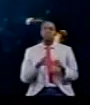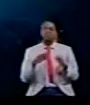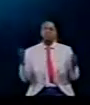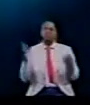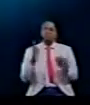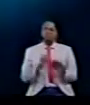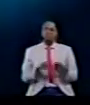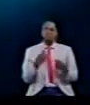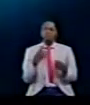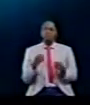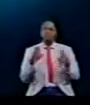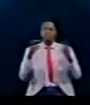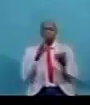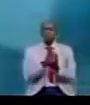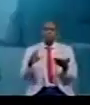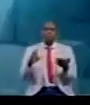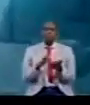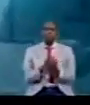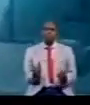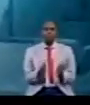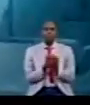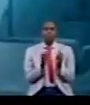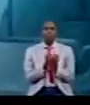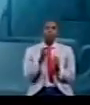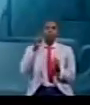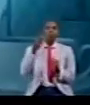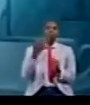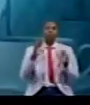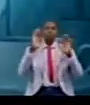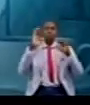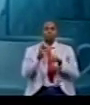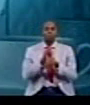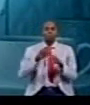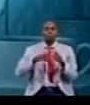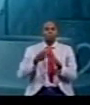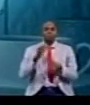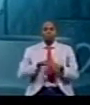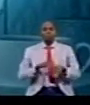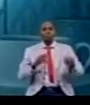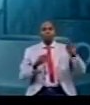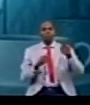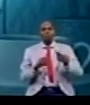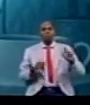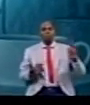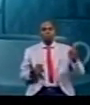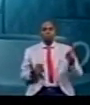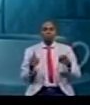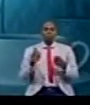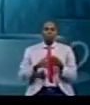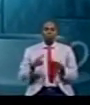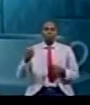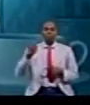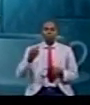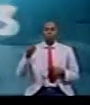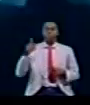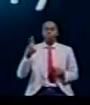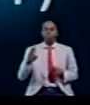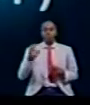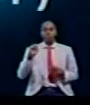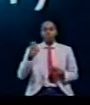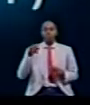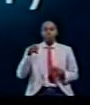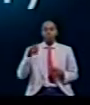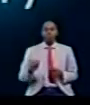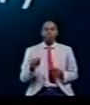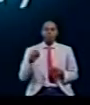The storm that is going on in your own personal life now. The storm are in various